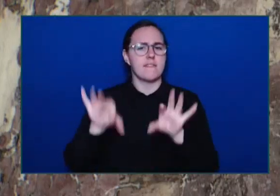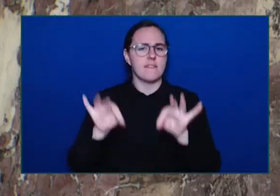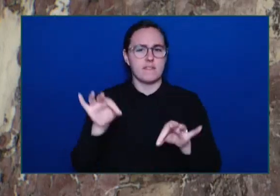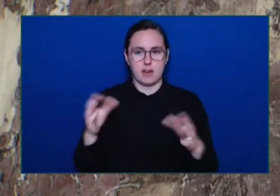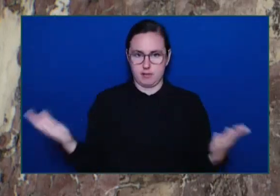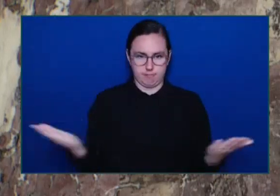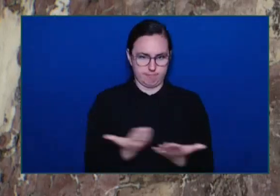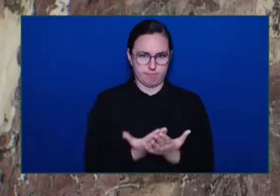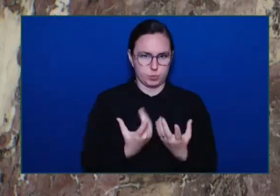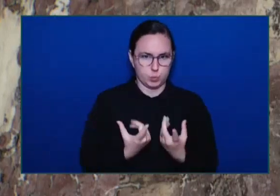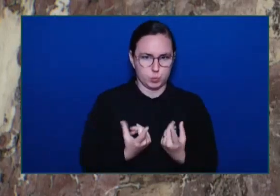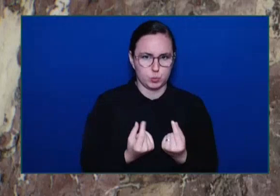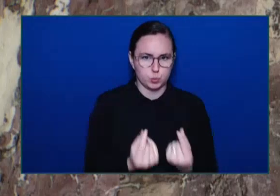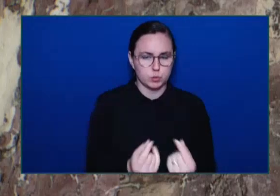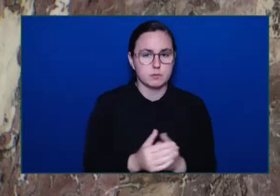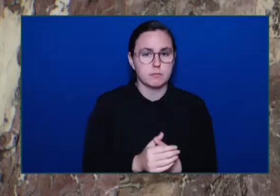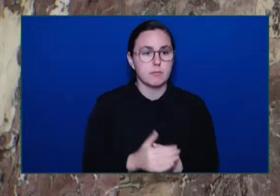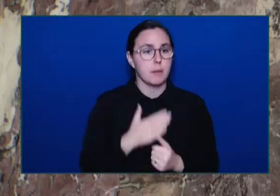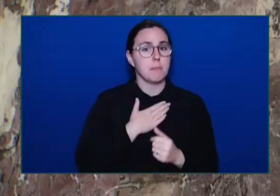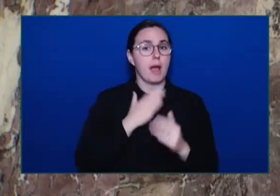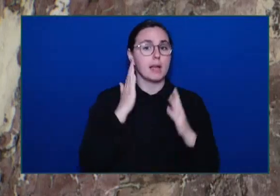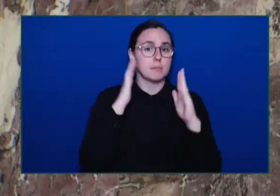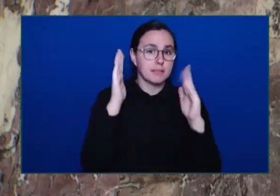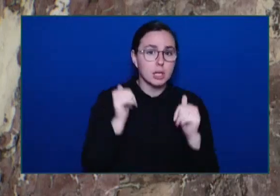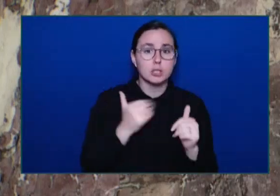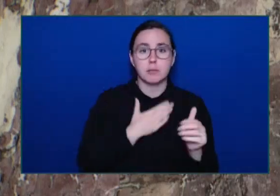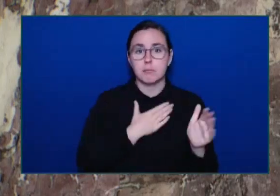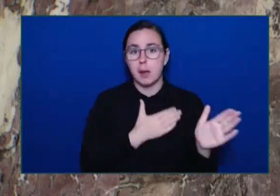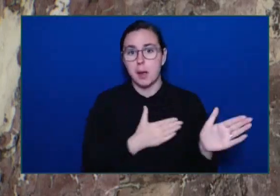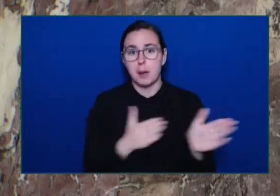have legislation dealing with those particular issues